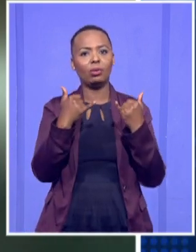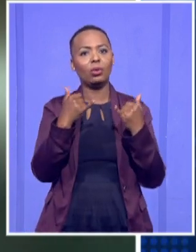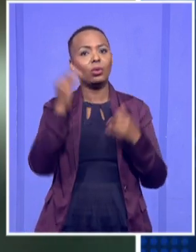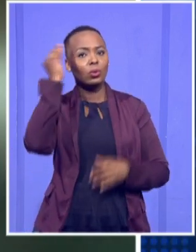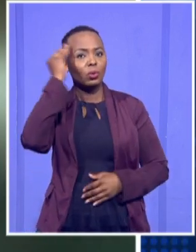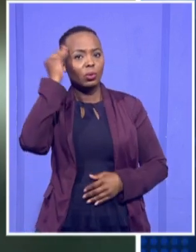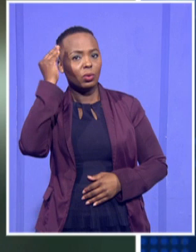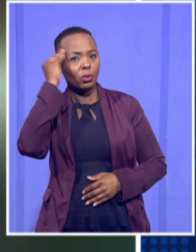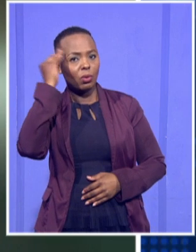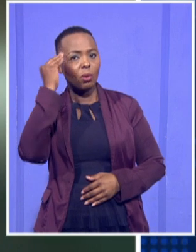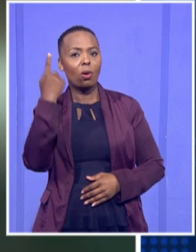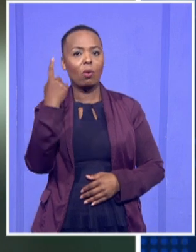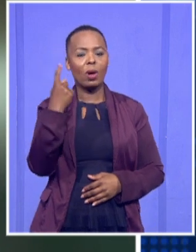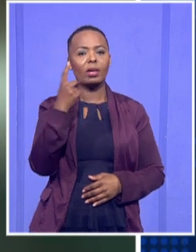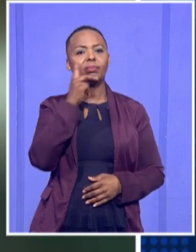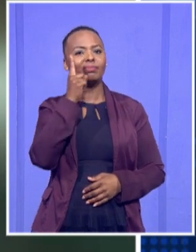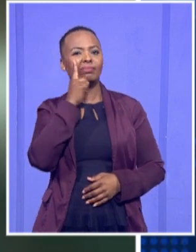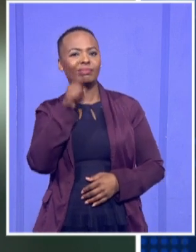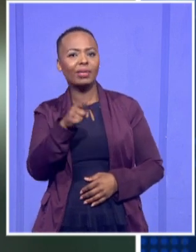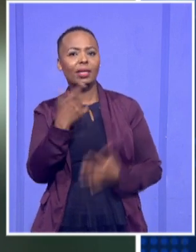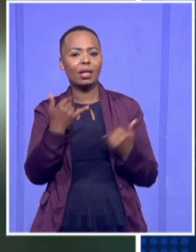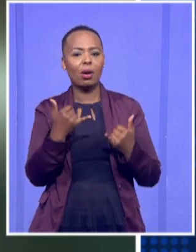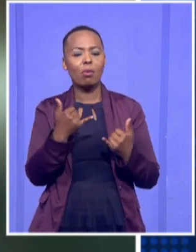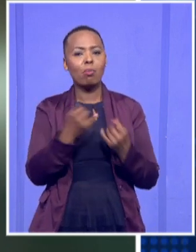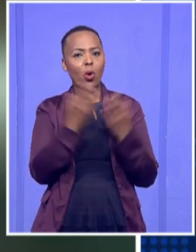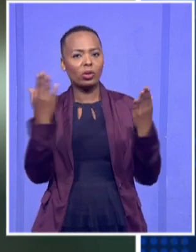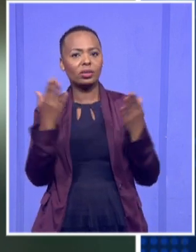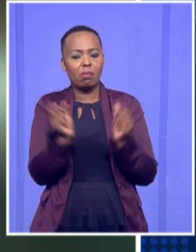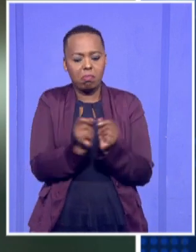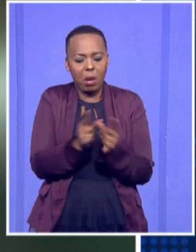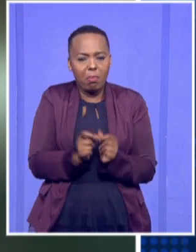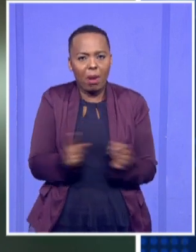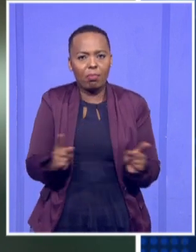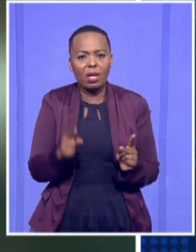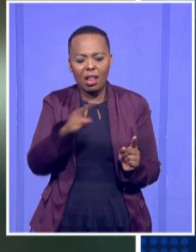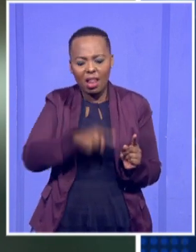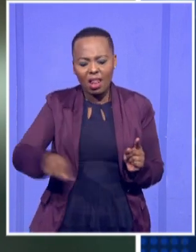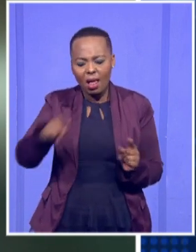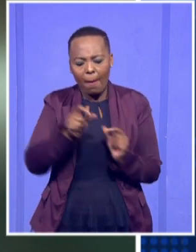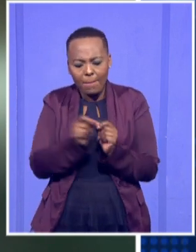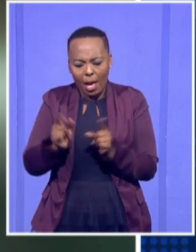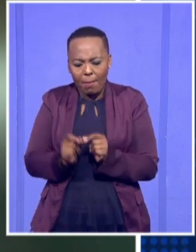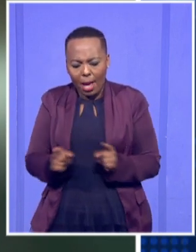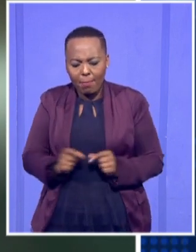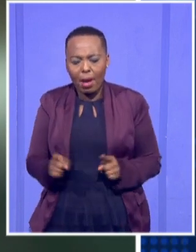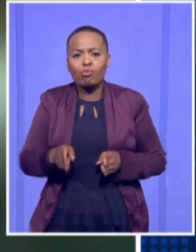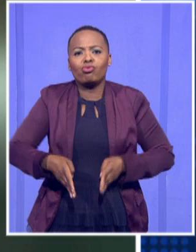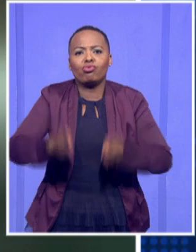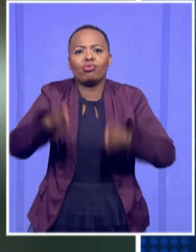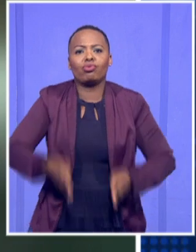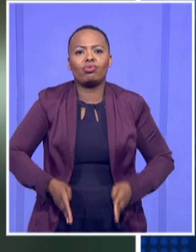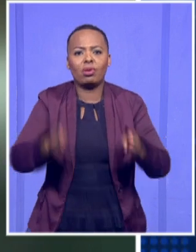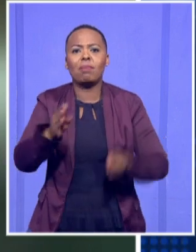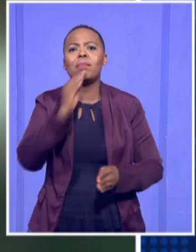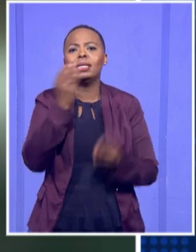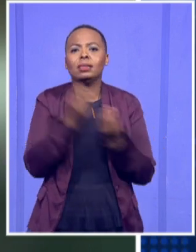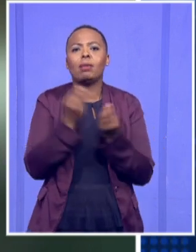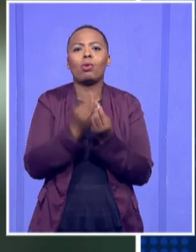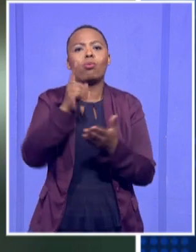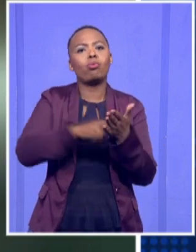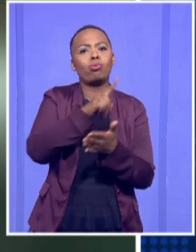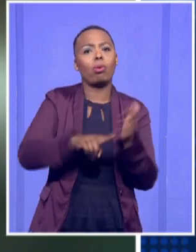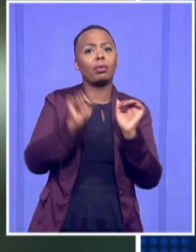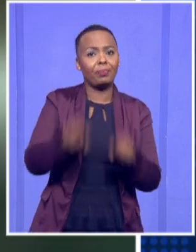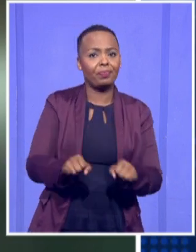at the cause of potholes, because remember, the potholes is really the symptom of something that has gone wrong. So if one just have a quick